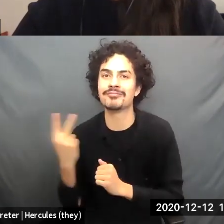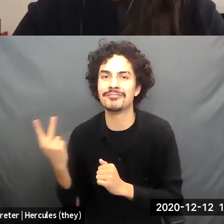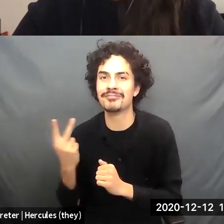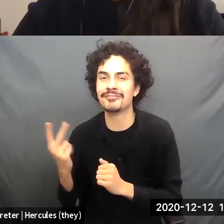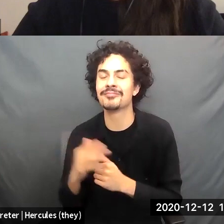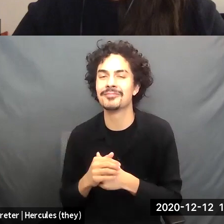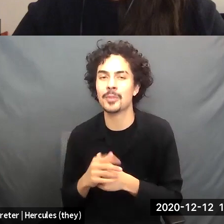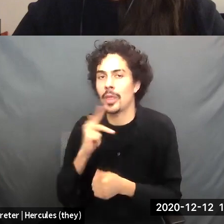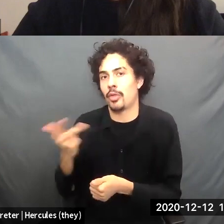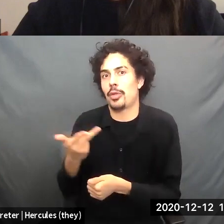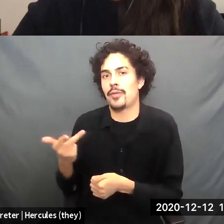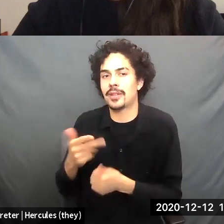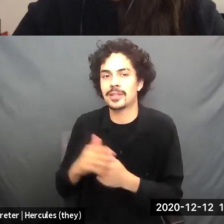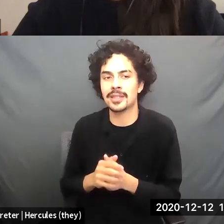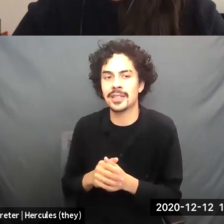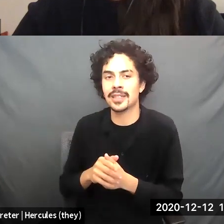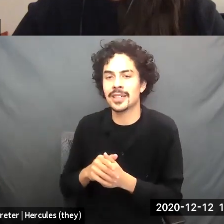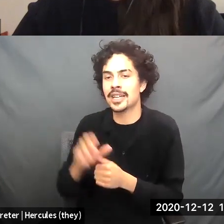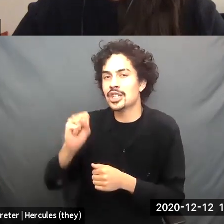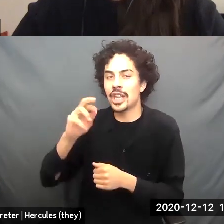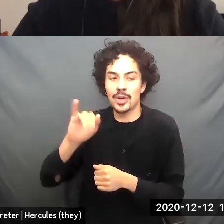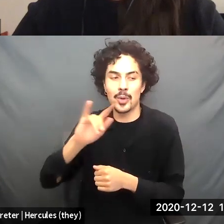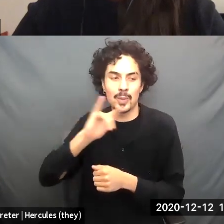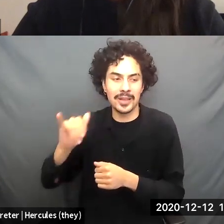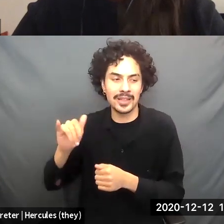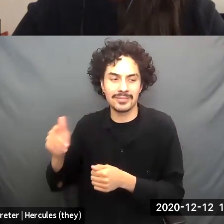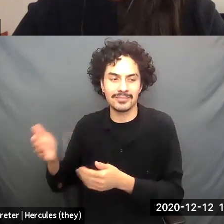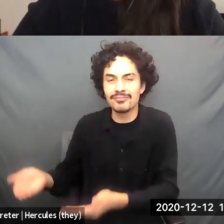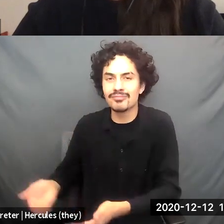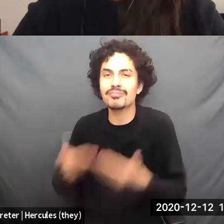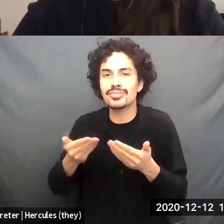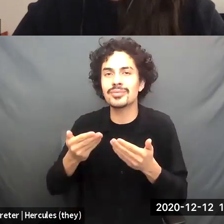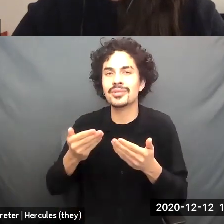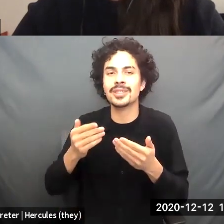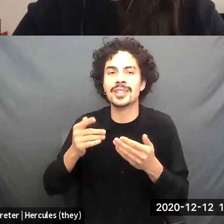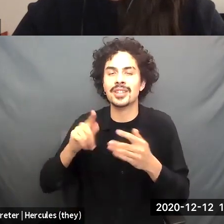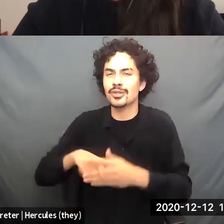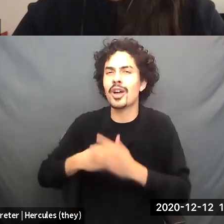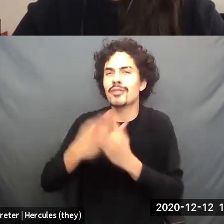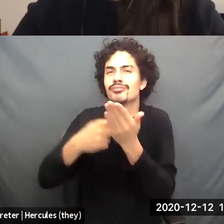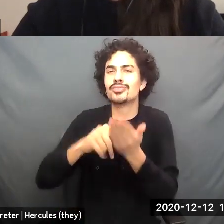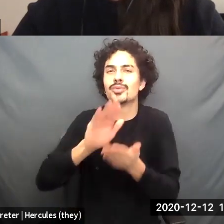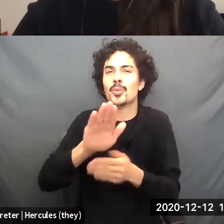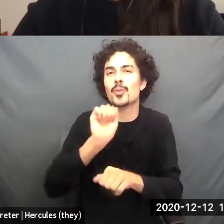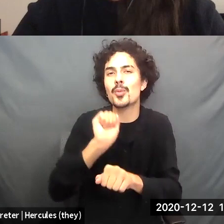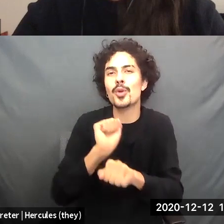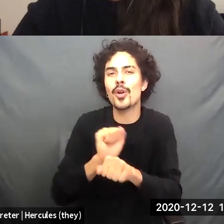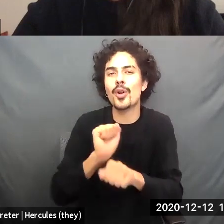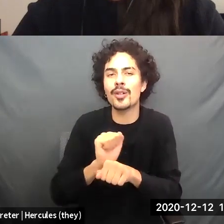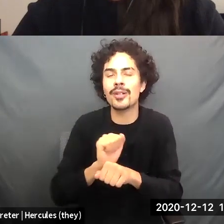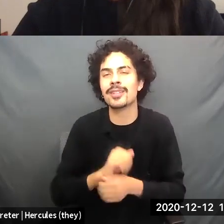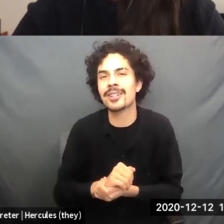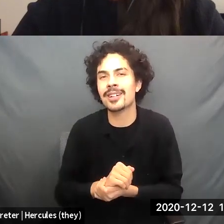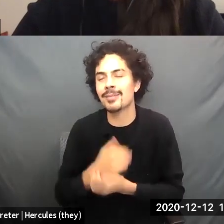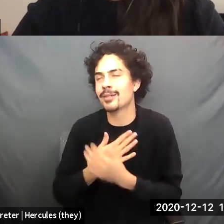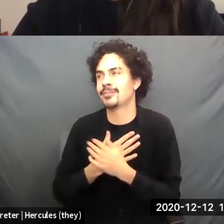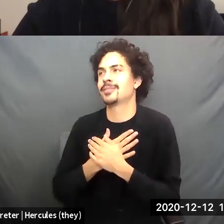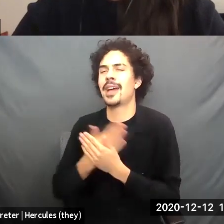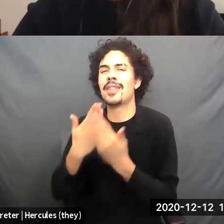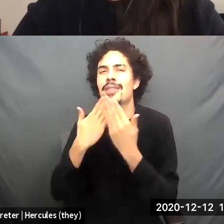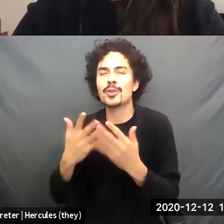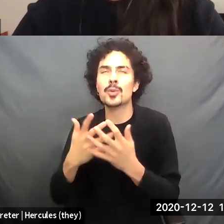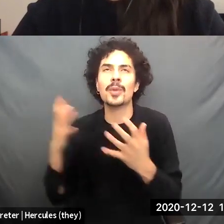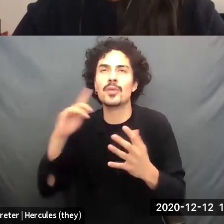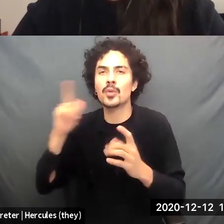and she really pulled it out. She said, no, we need to spend some time talking about your work as well. And I just want to thank you for being so